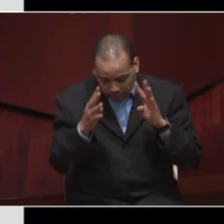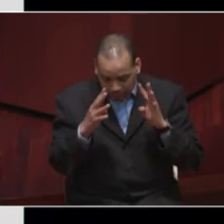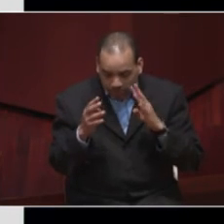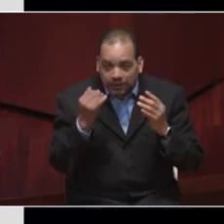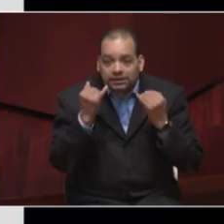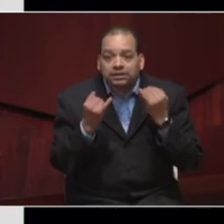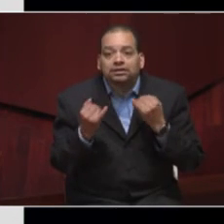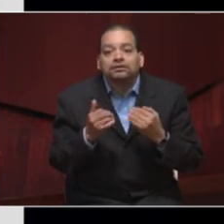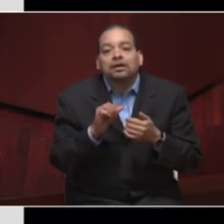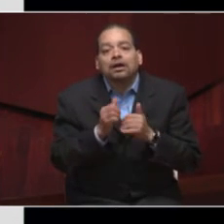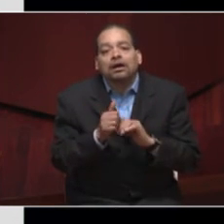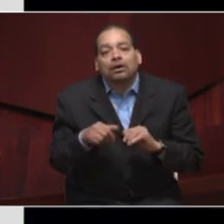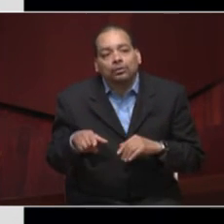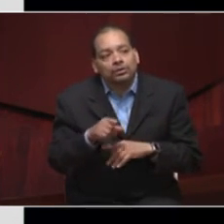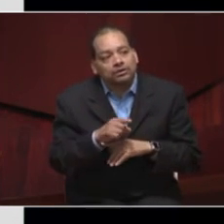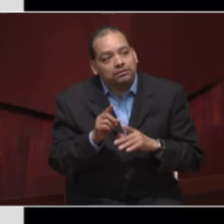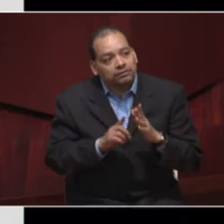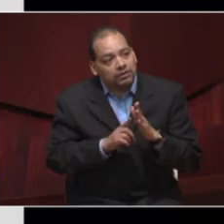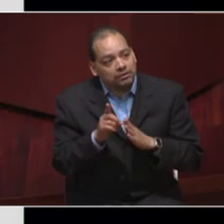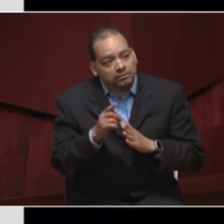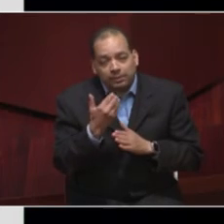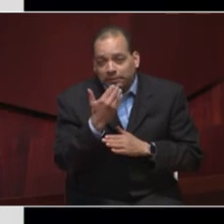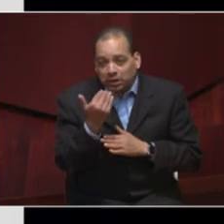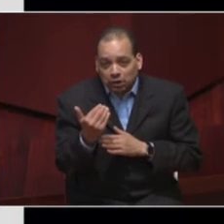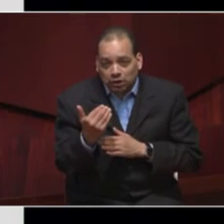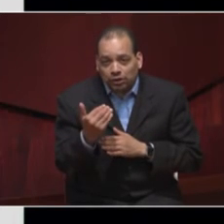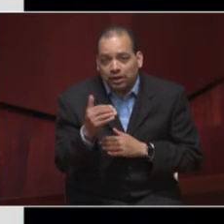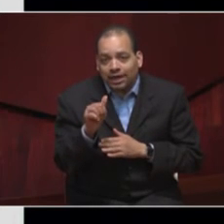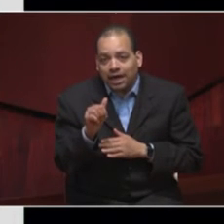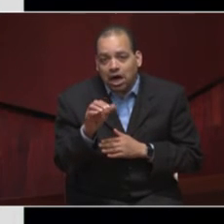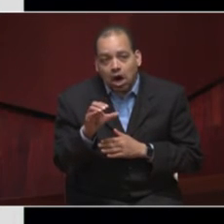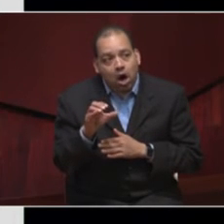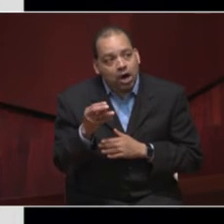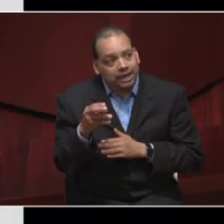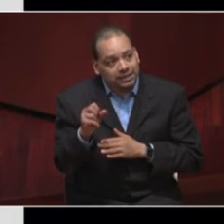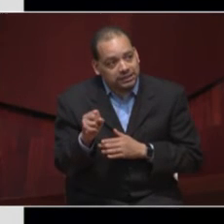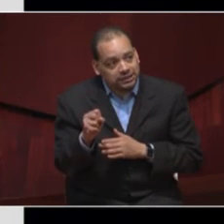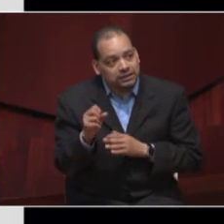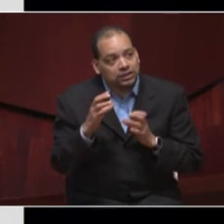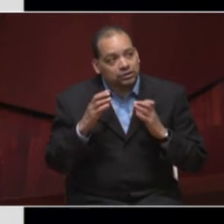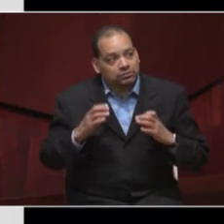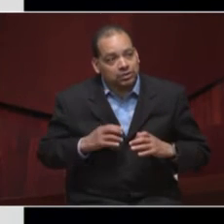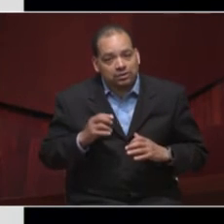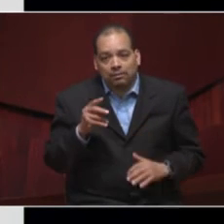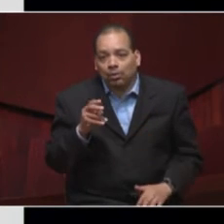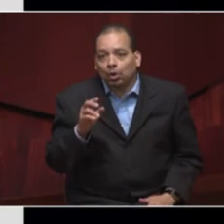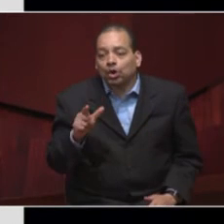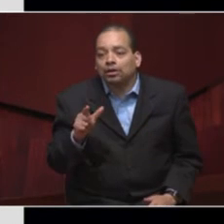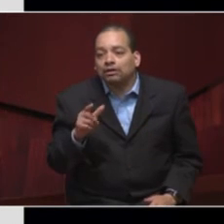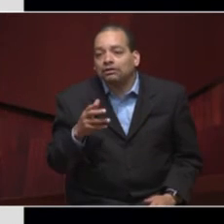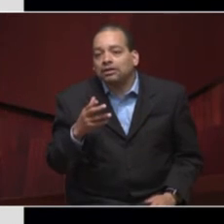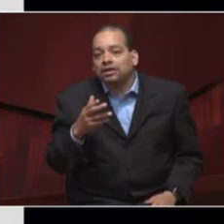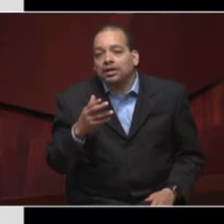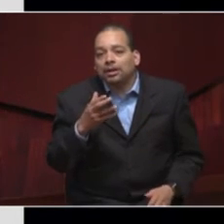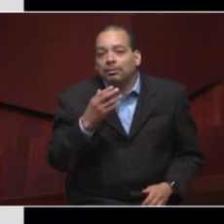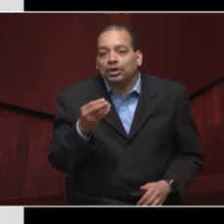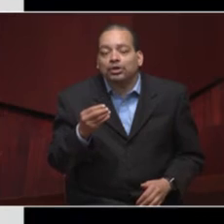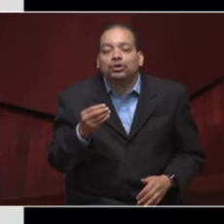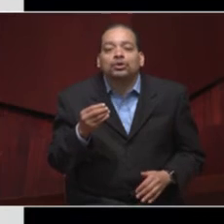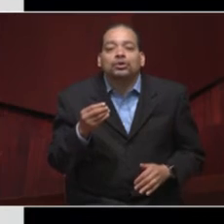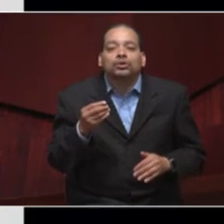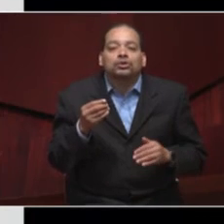we could develop a better ARCIS customer portal and a better experience for our customers to